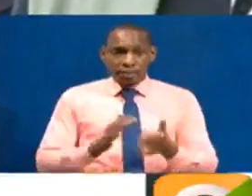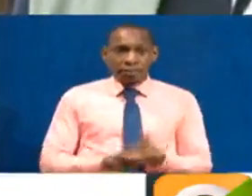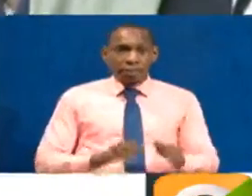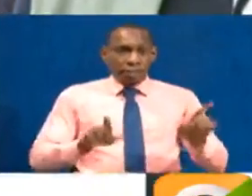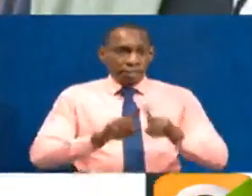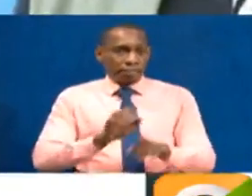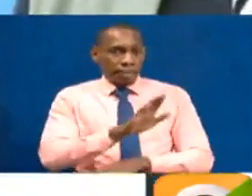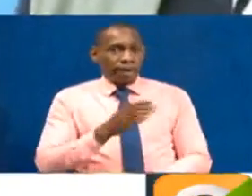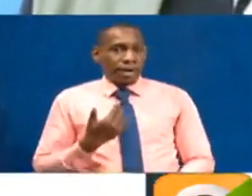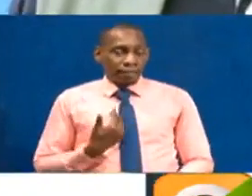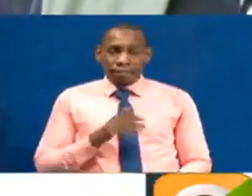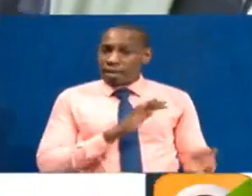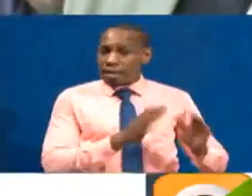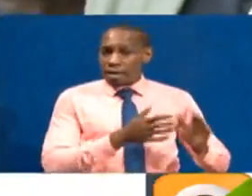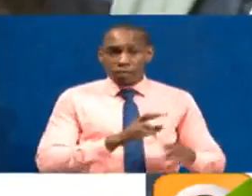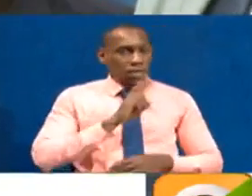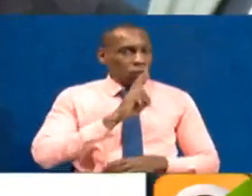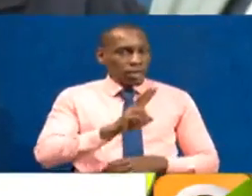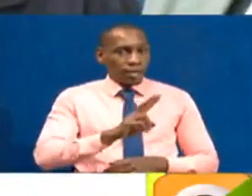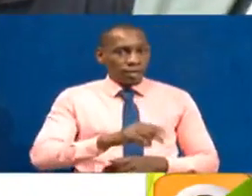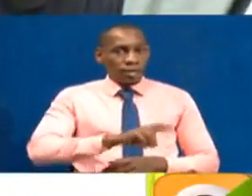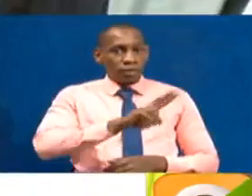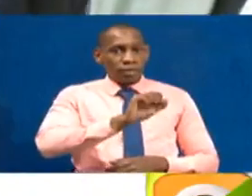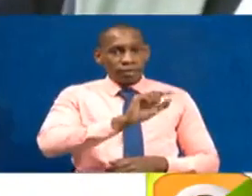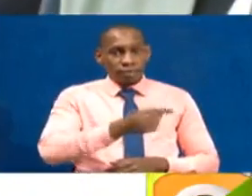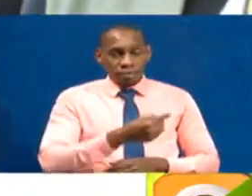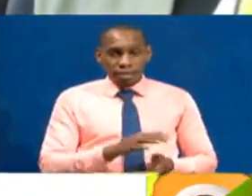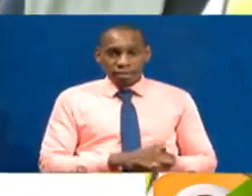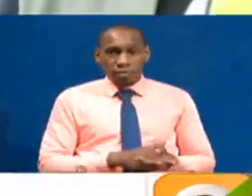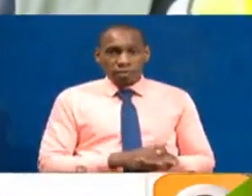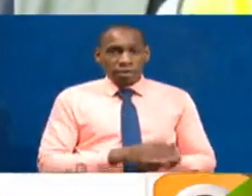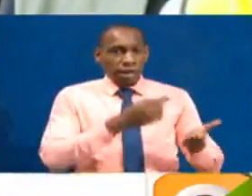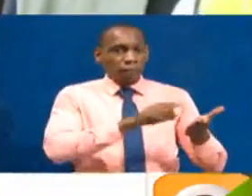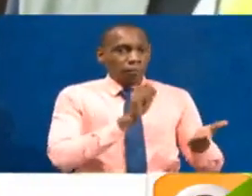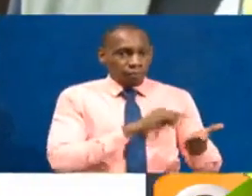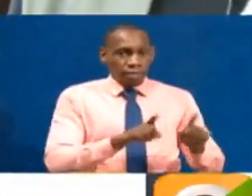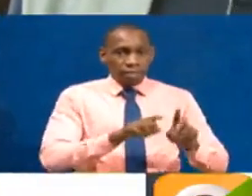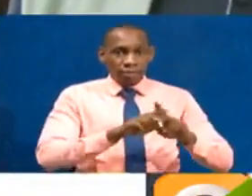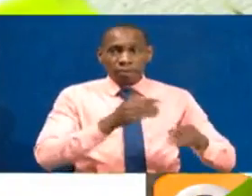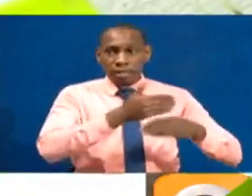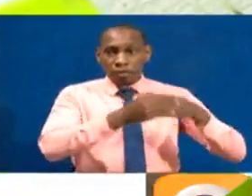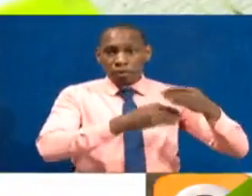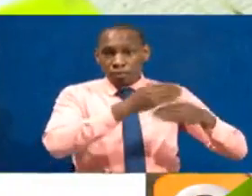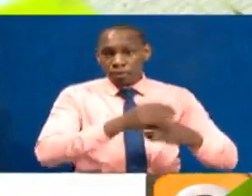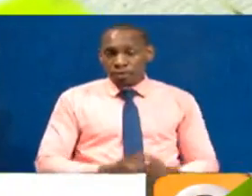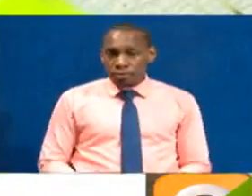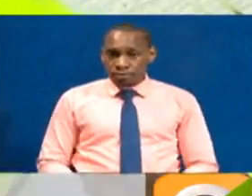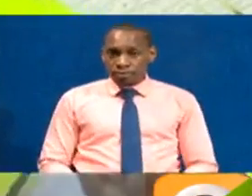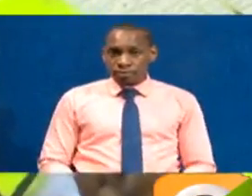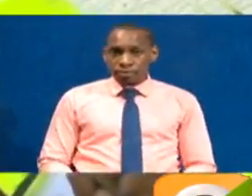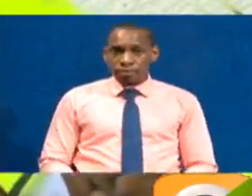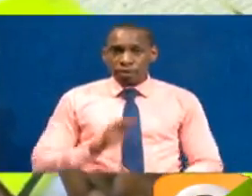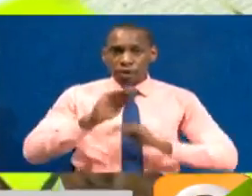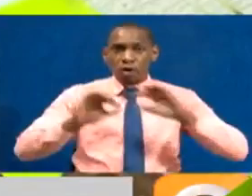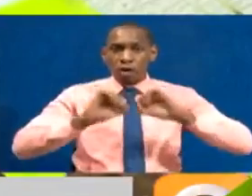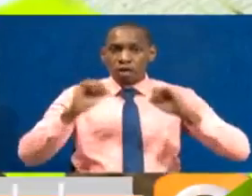of those ones, we have about 225,000 that have already received approvals and they have started construction. With all the